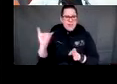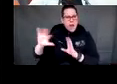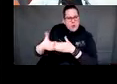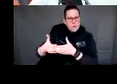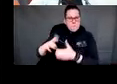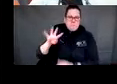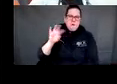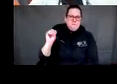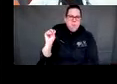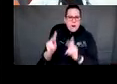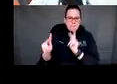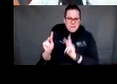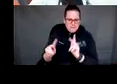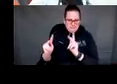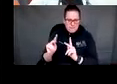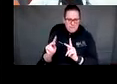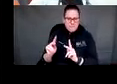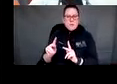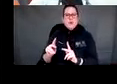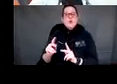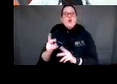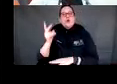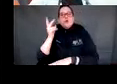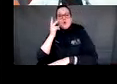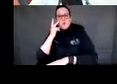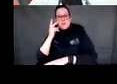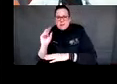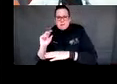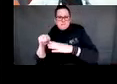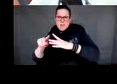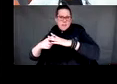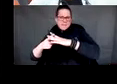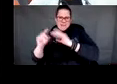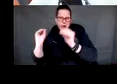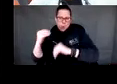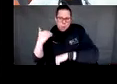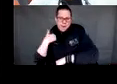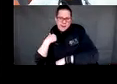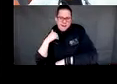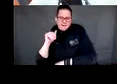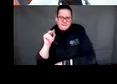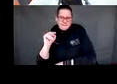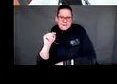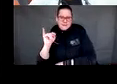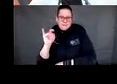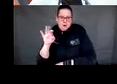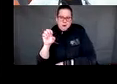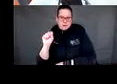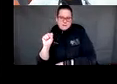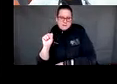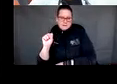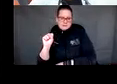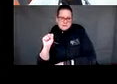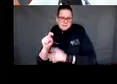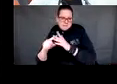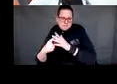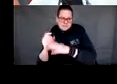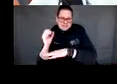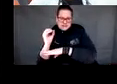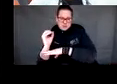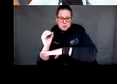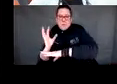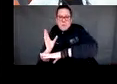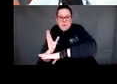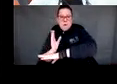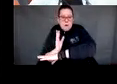40 people. And you look to see, you want to see nobody having antibodies. So for the most part, no one had any antibody levels at day 0. And